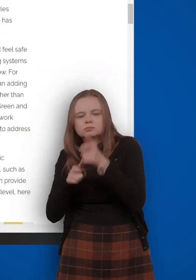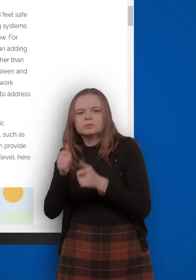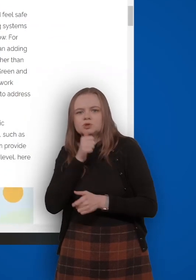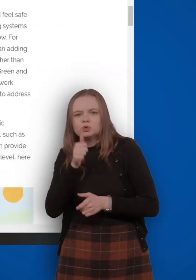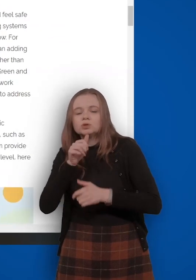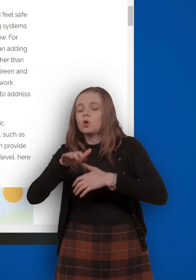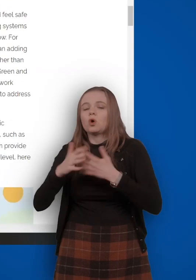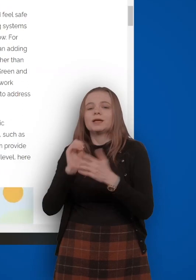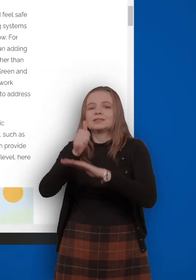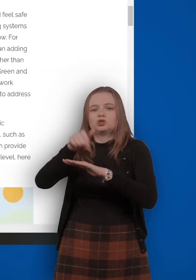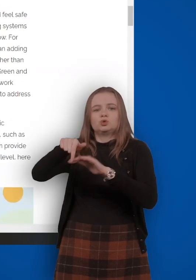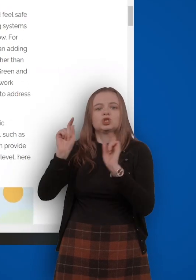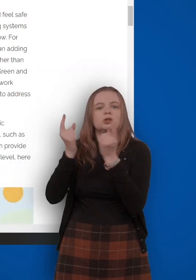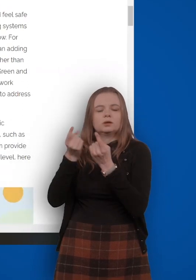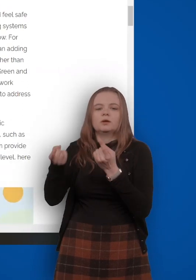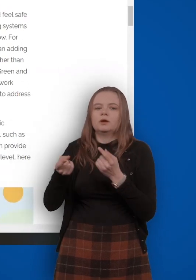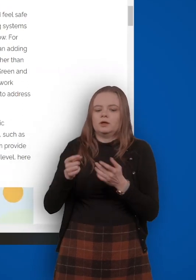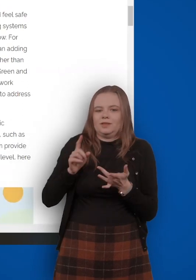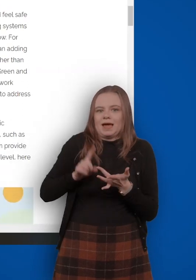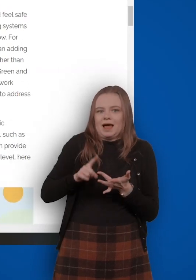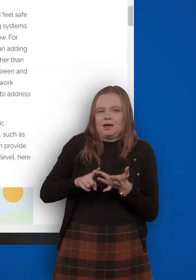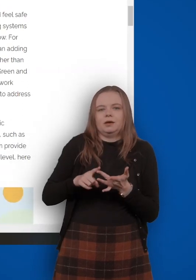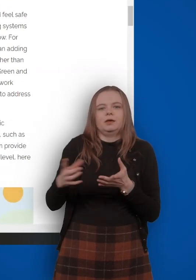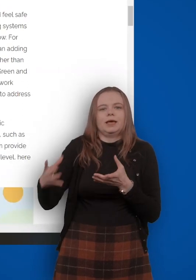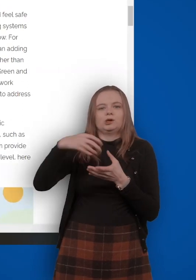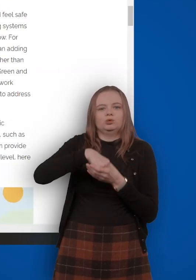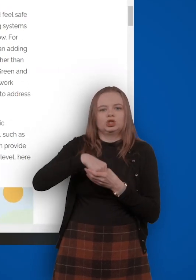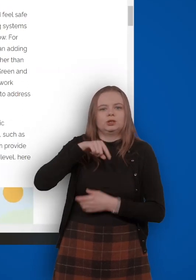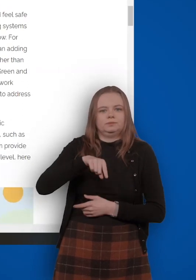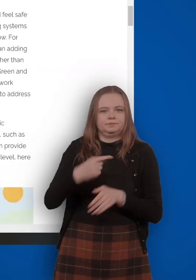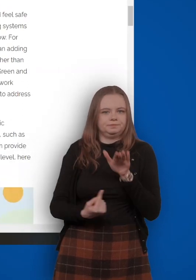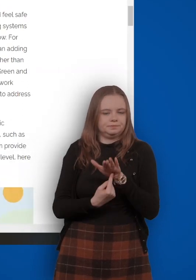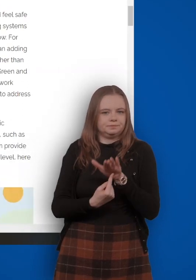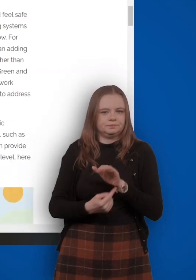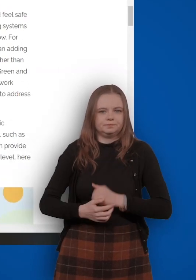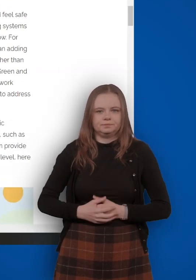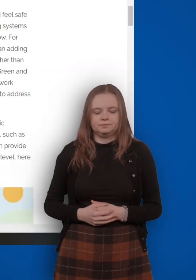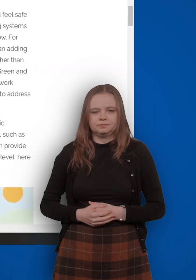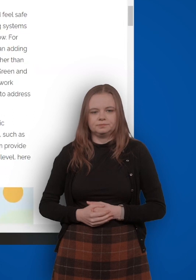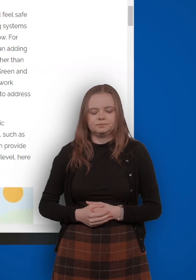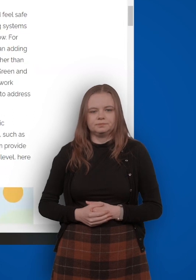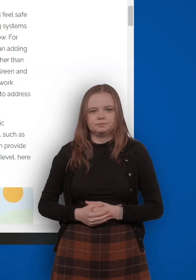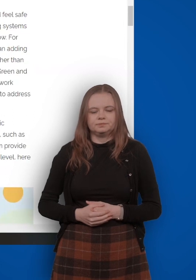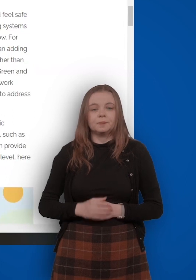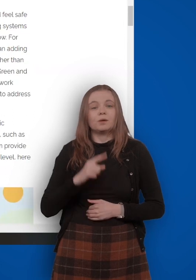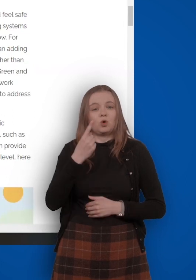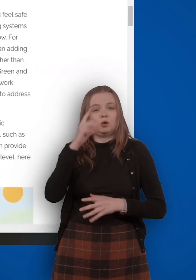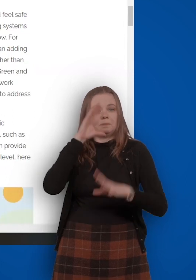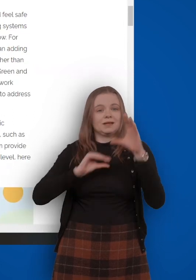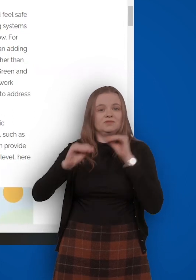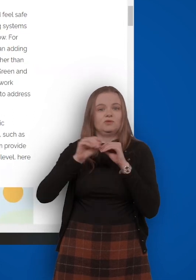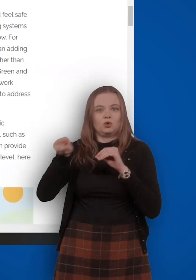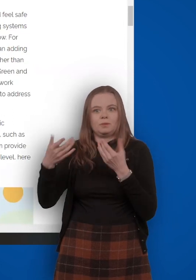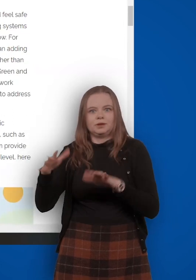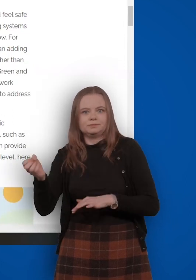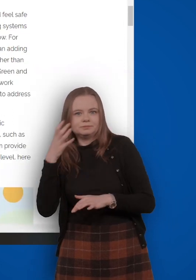finally, it comes down to I in EDI, inclusion. And one analogy that somebody had once